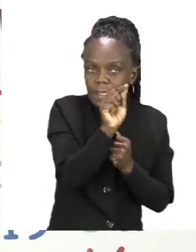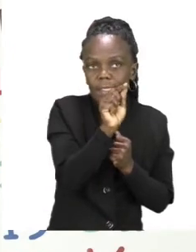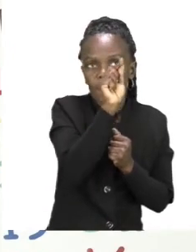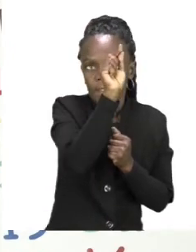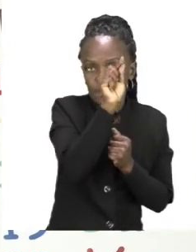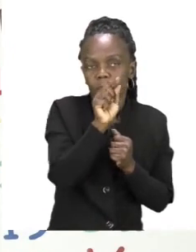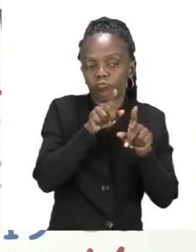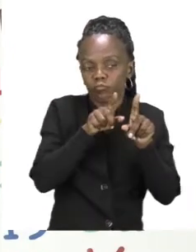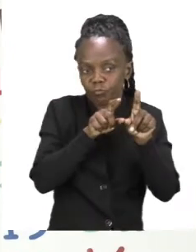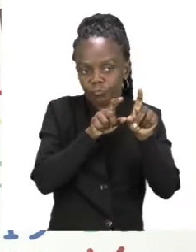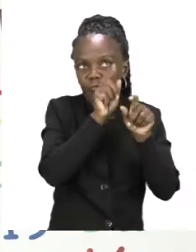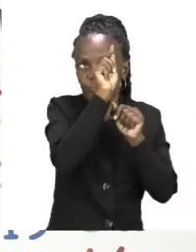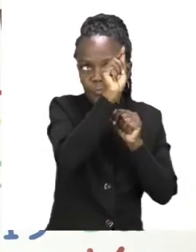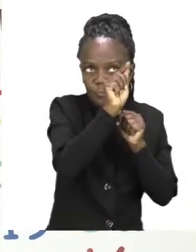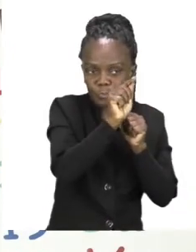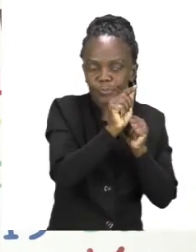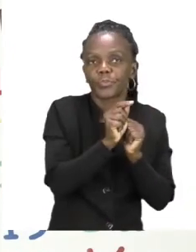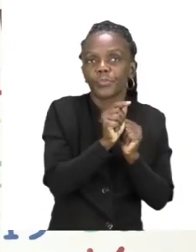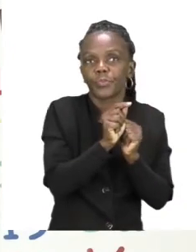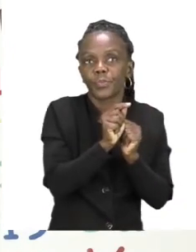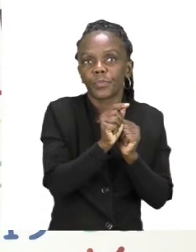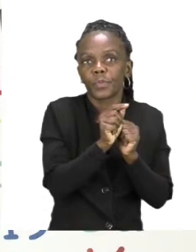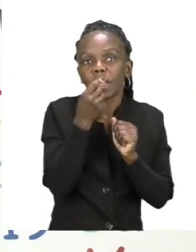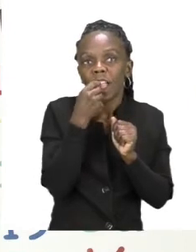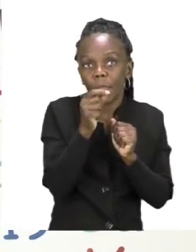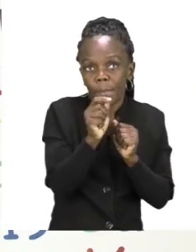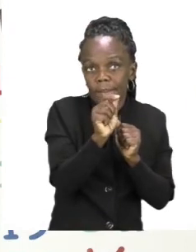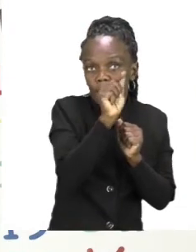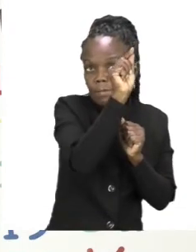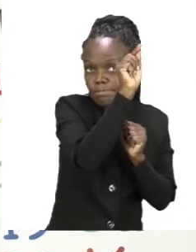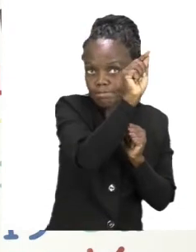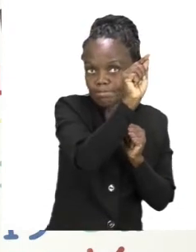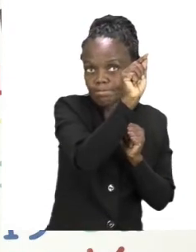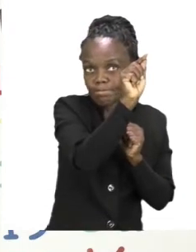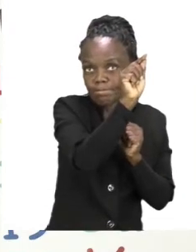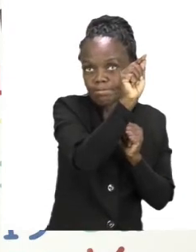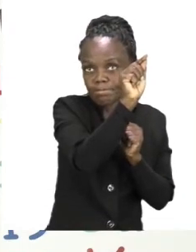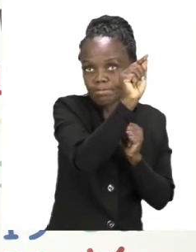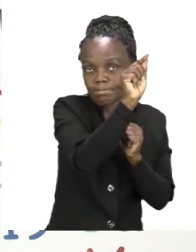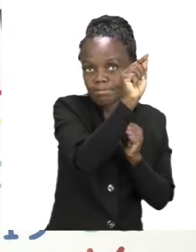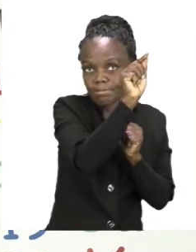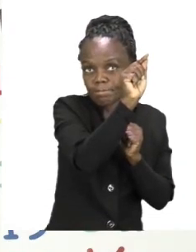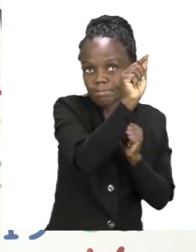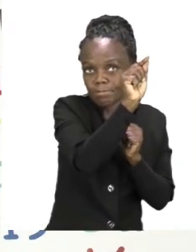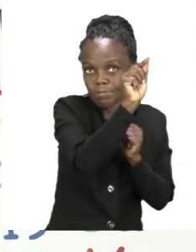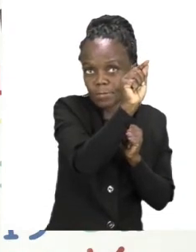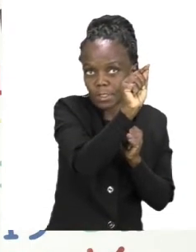not dotted. You're going to take your pencil. Very good. You're going to start at the top and